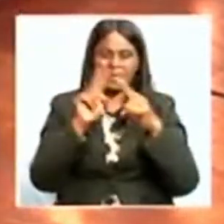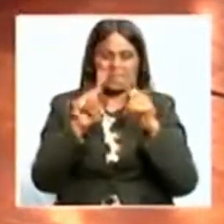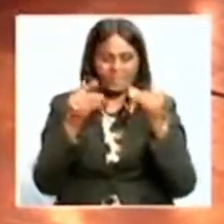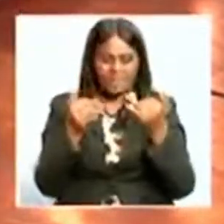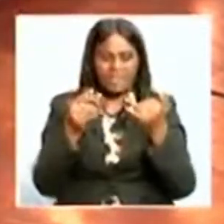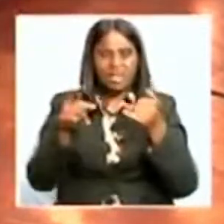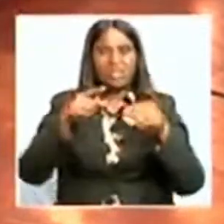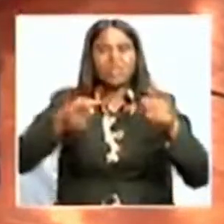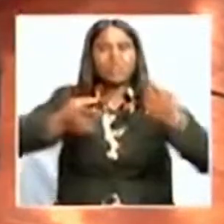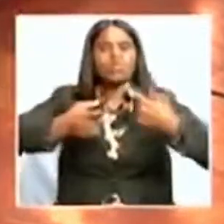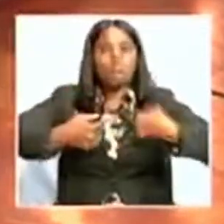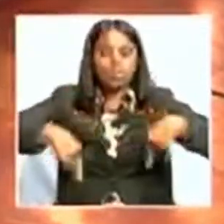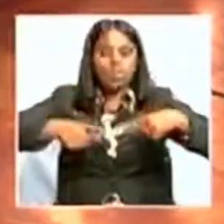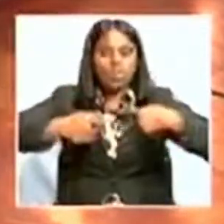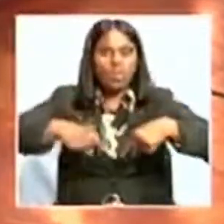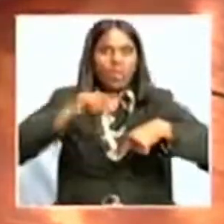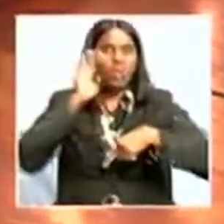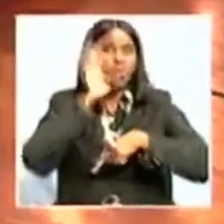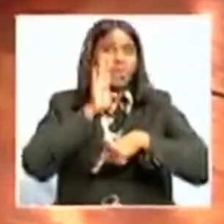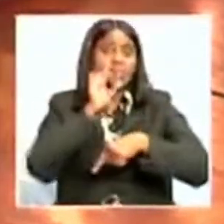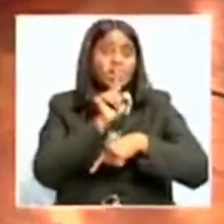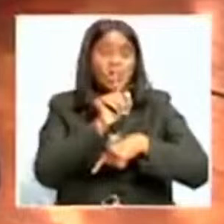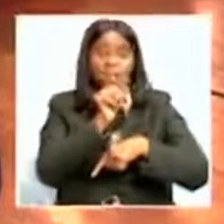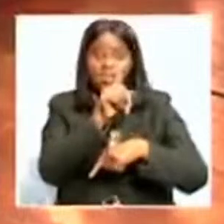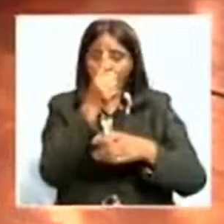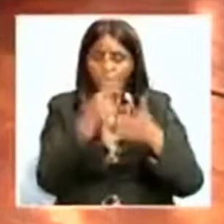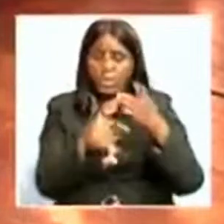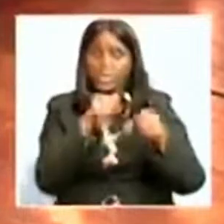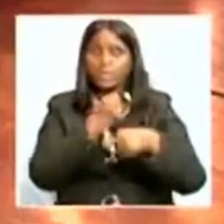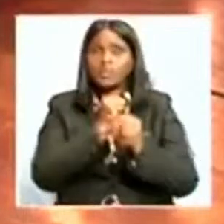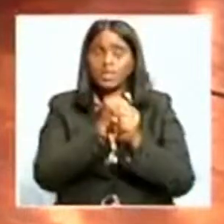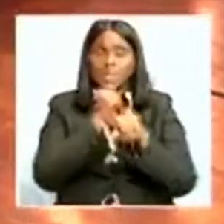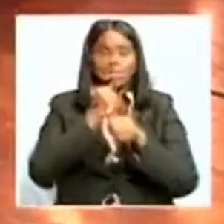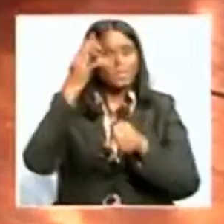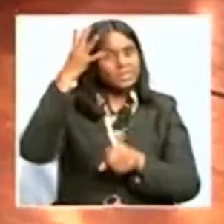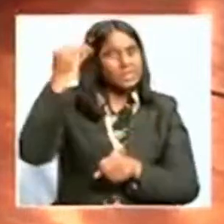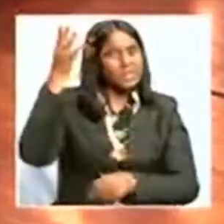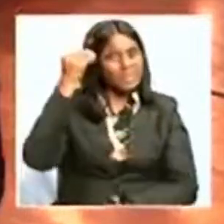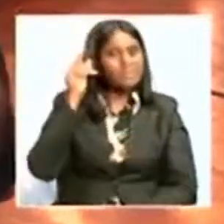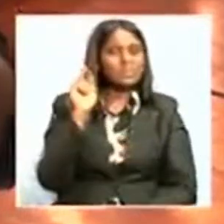the local alcohol is the one which is producing junkies.